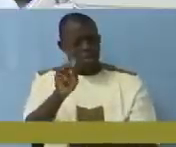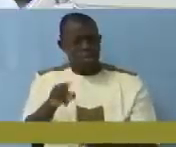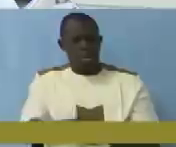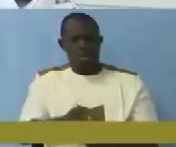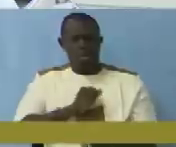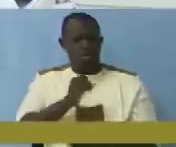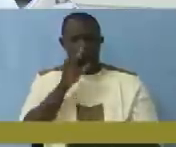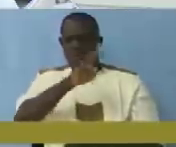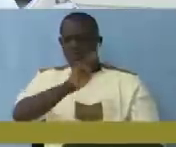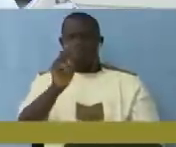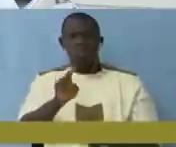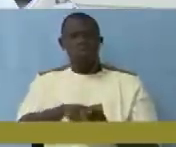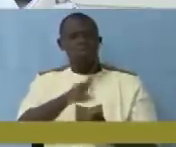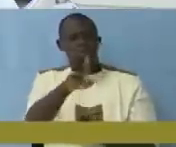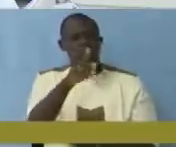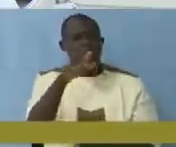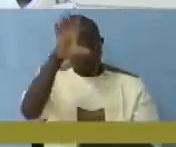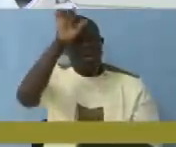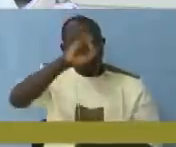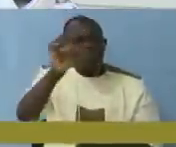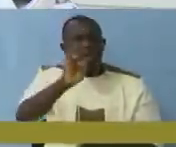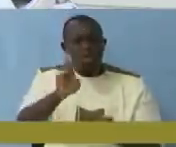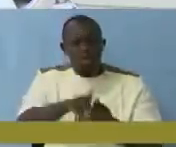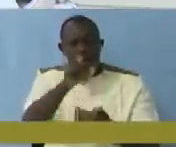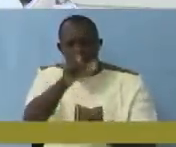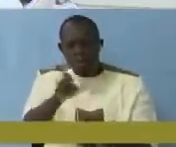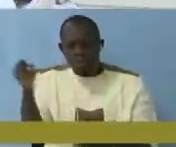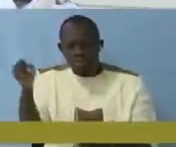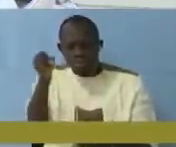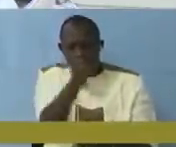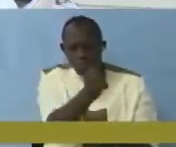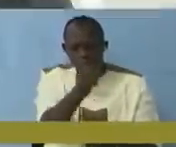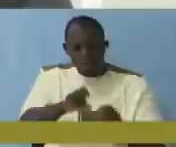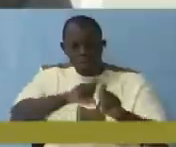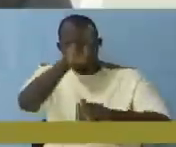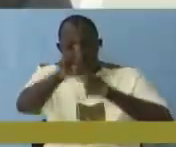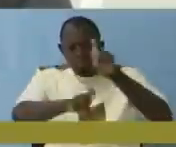What do you understand interrogate to mean?